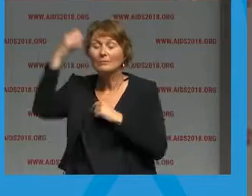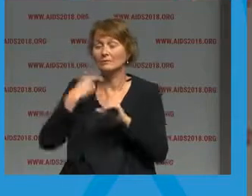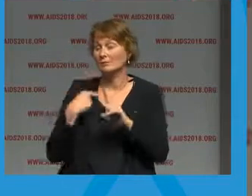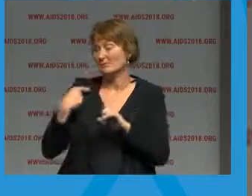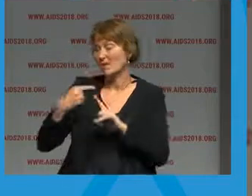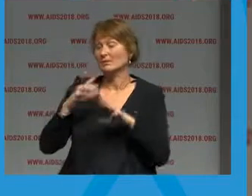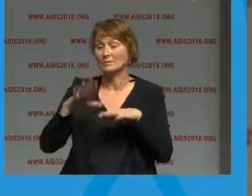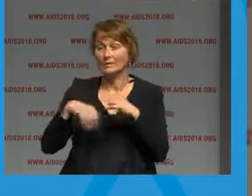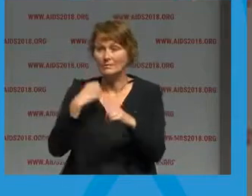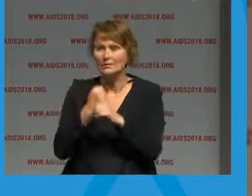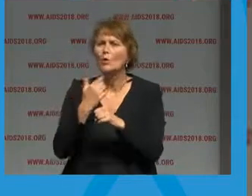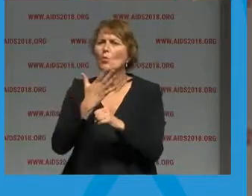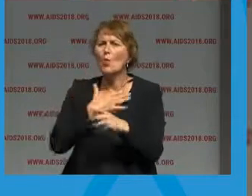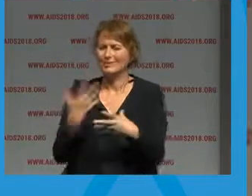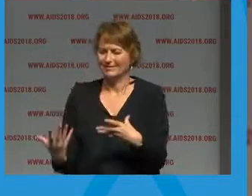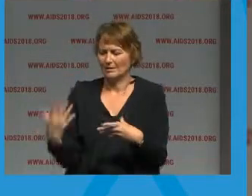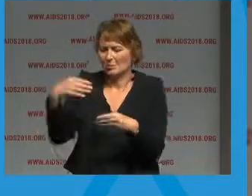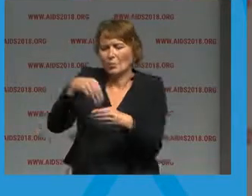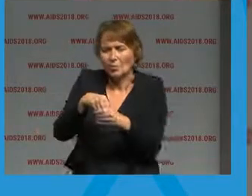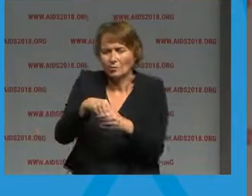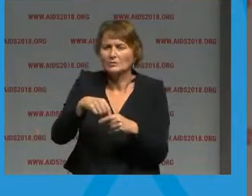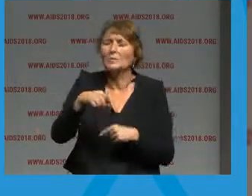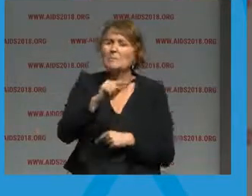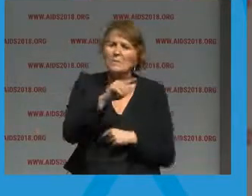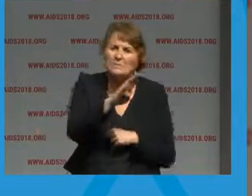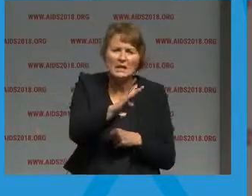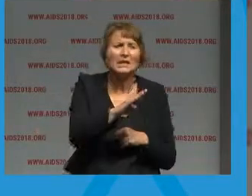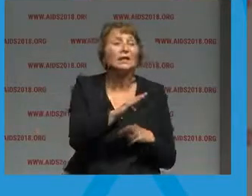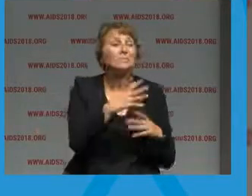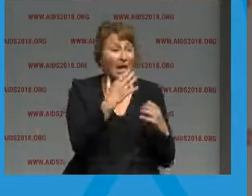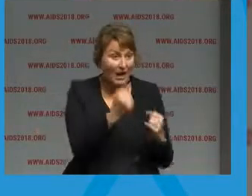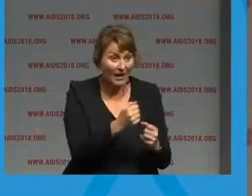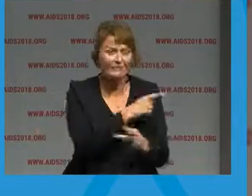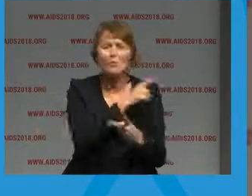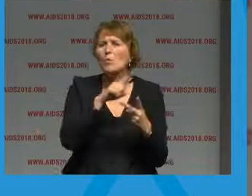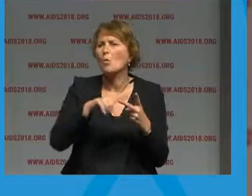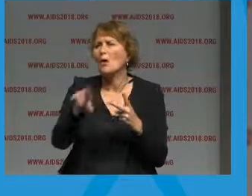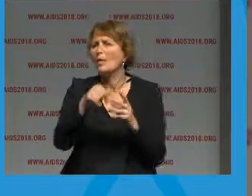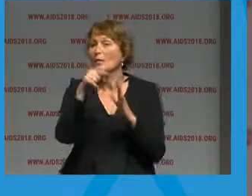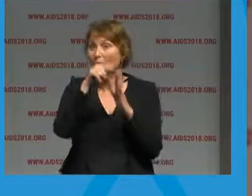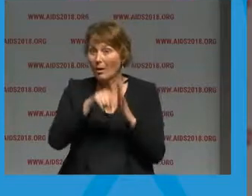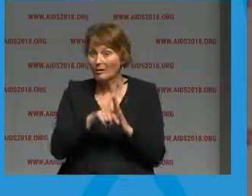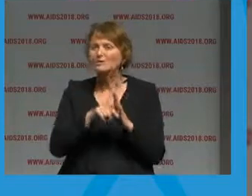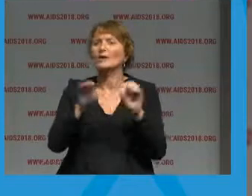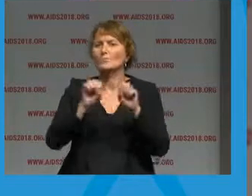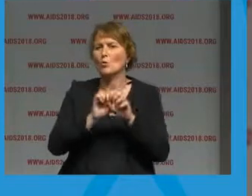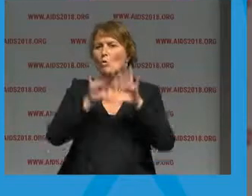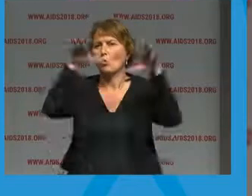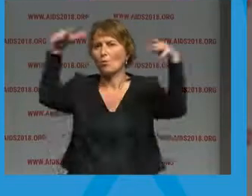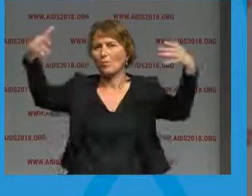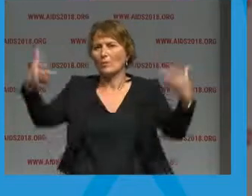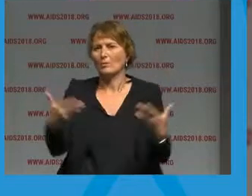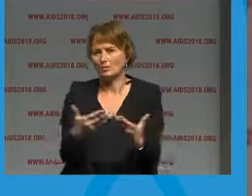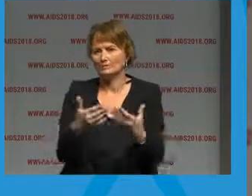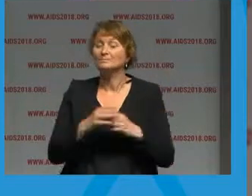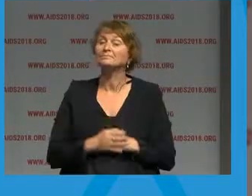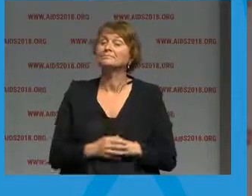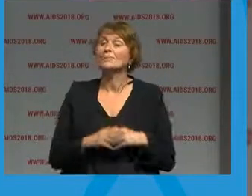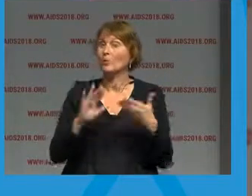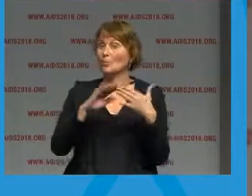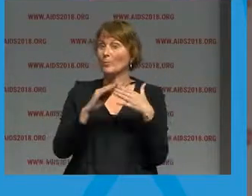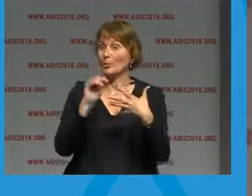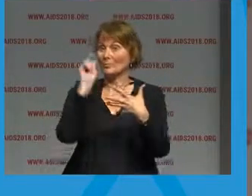of infected communities in TB policy and implementation globally. Community indicators are